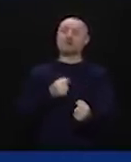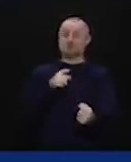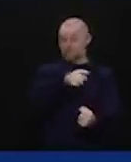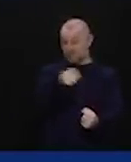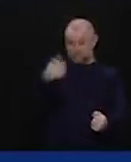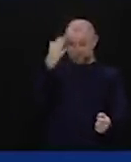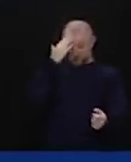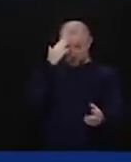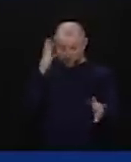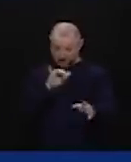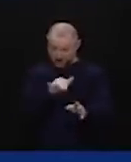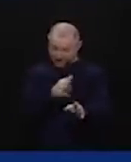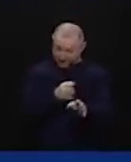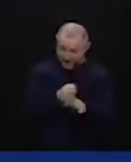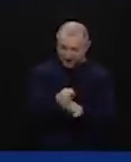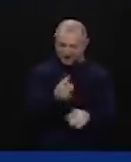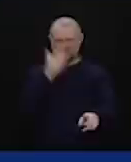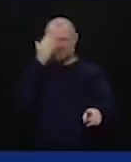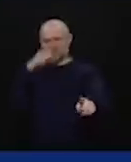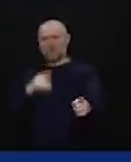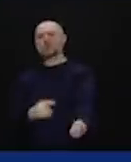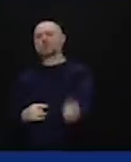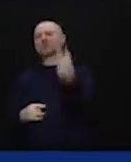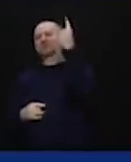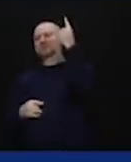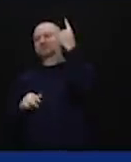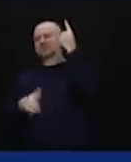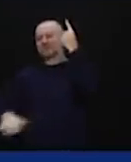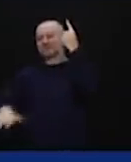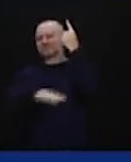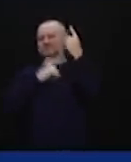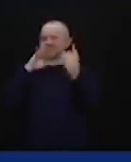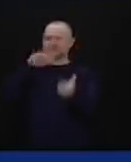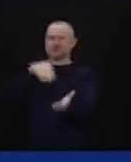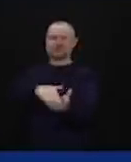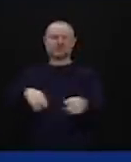there's only one place for this center to be, and that is right here.